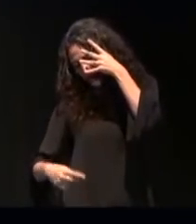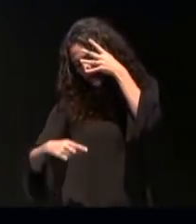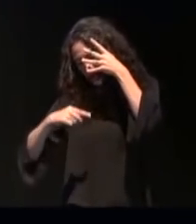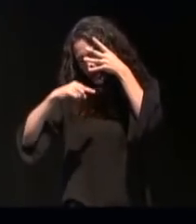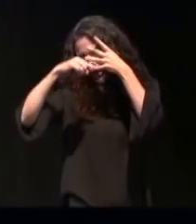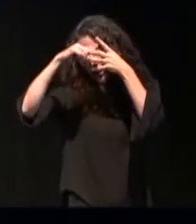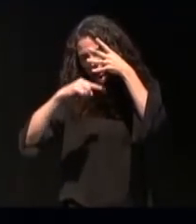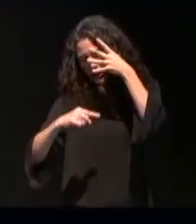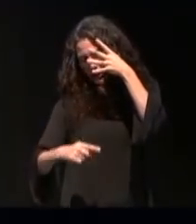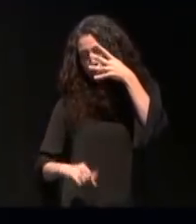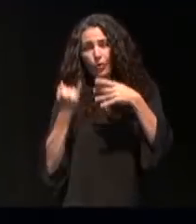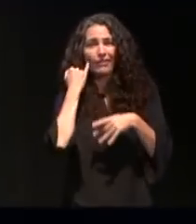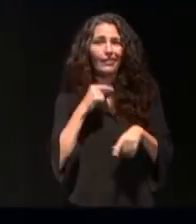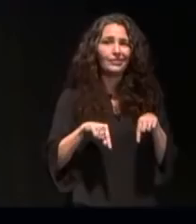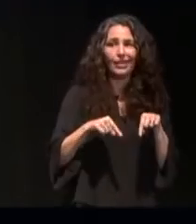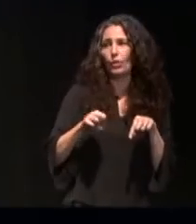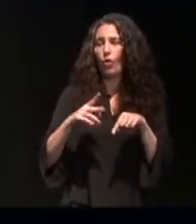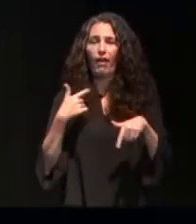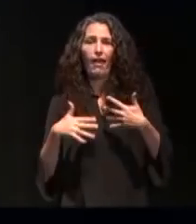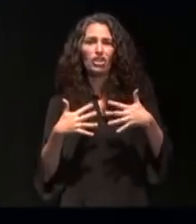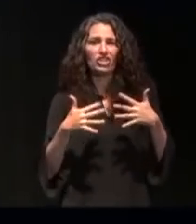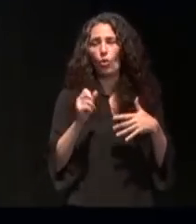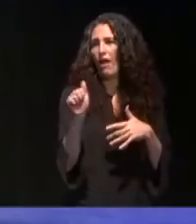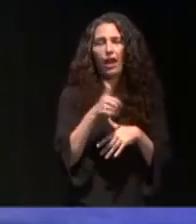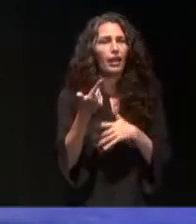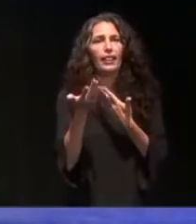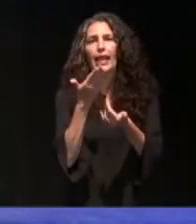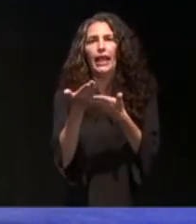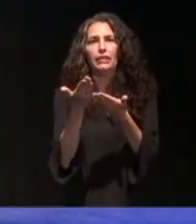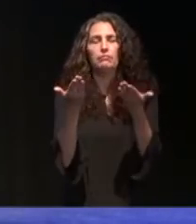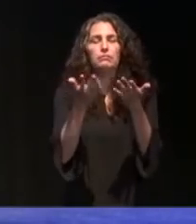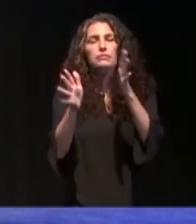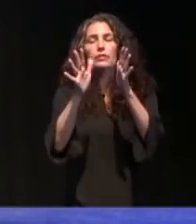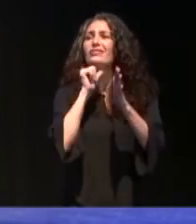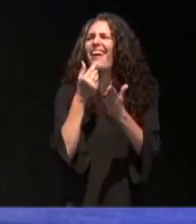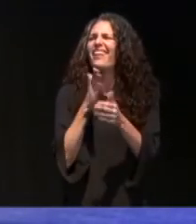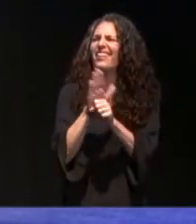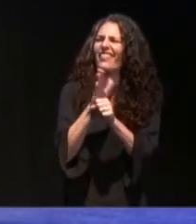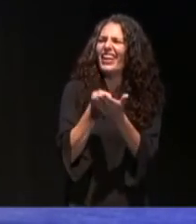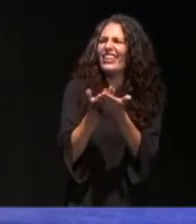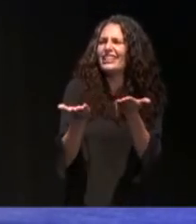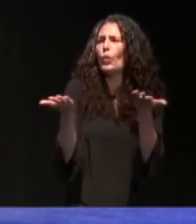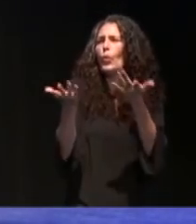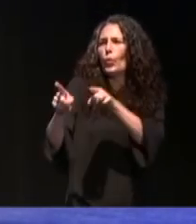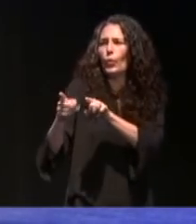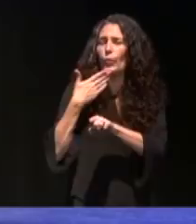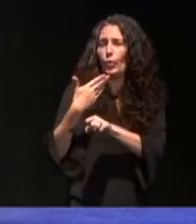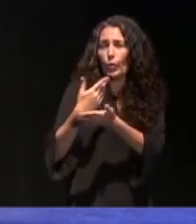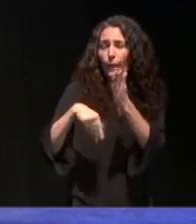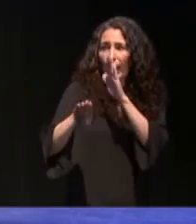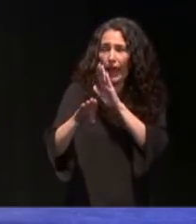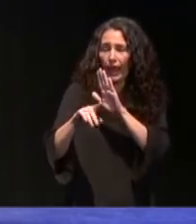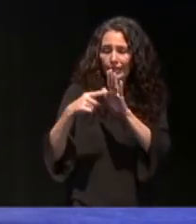anxiety comes up, every time anxiousness happens, every time there's no evidence that something good is about to happen, there becomes